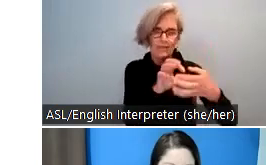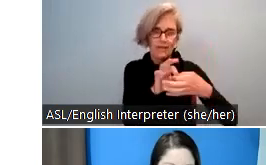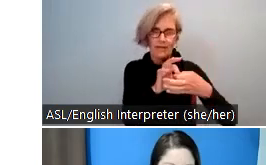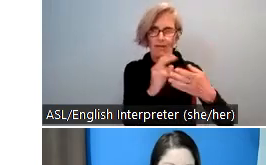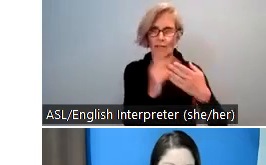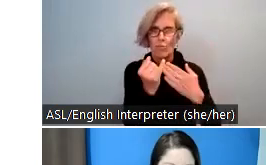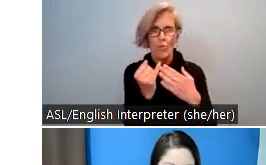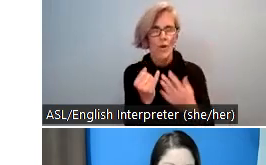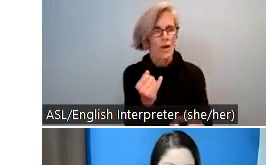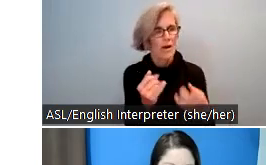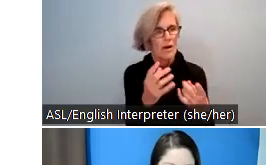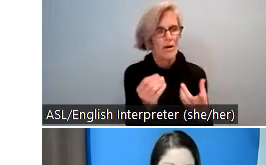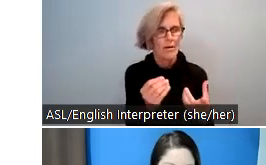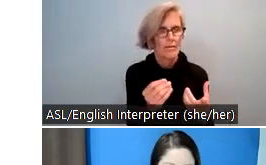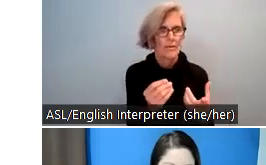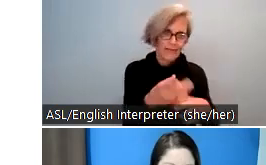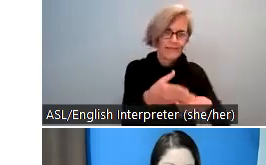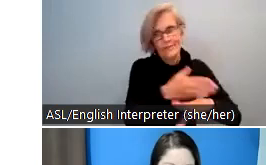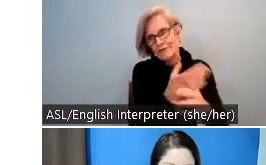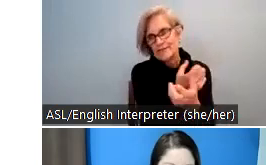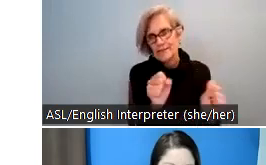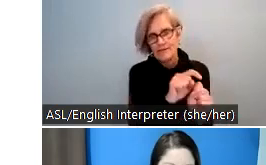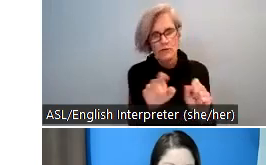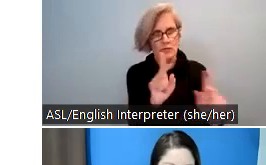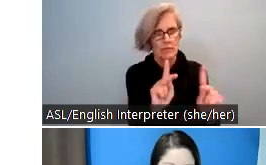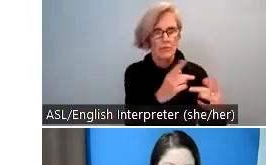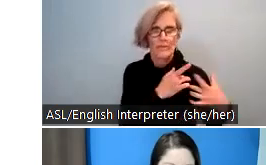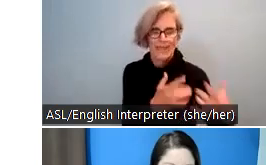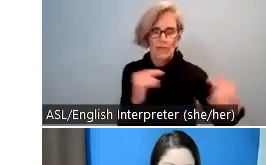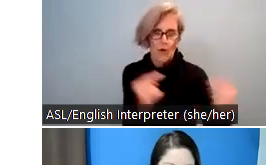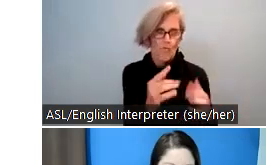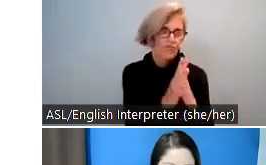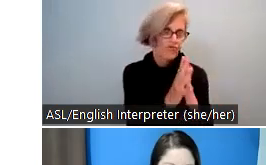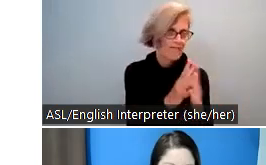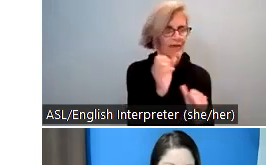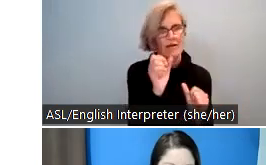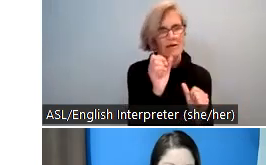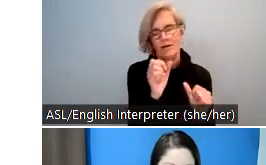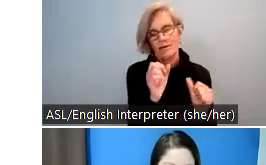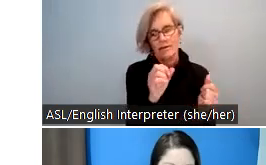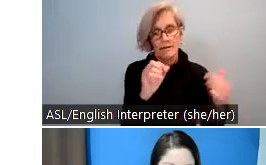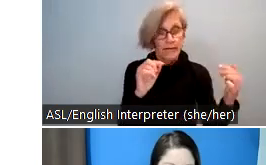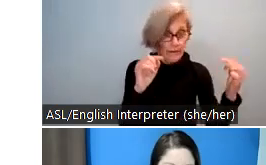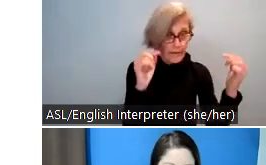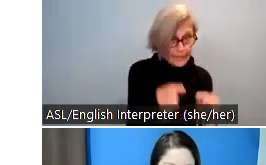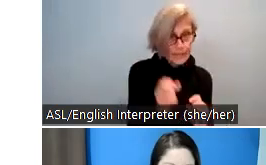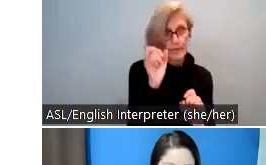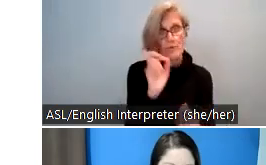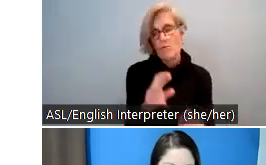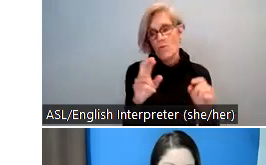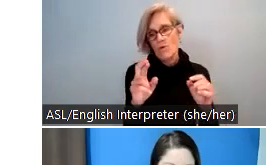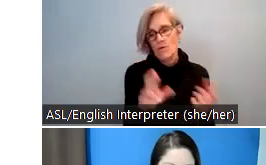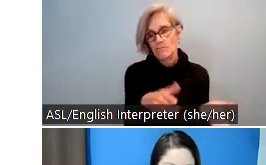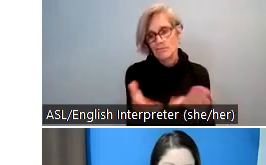most harmed by traffic injuries and fatalities. So again, we're really emphasizing that you want to be